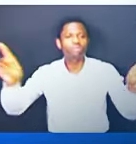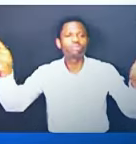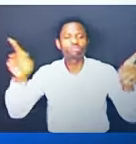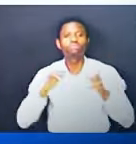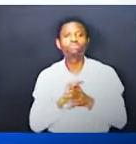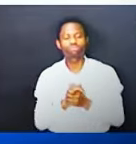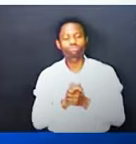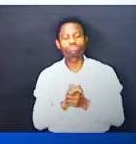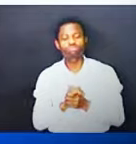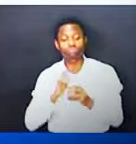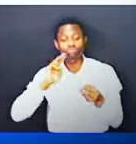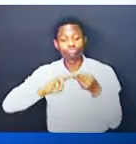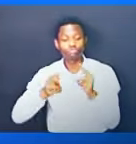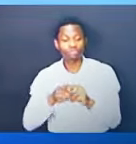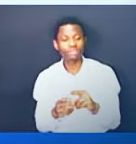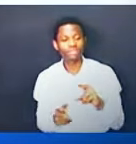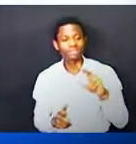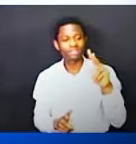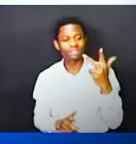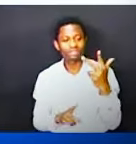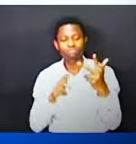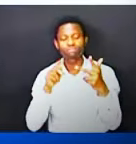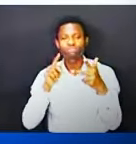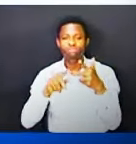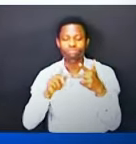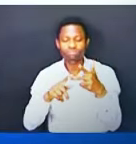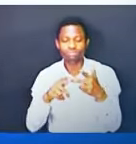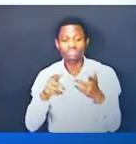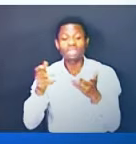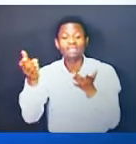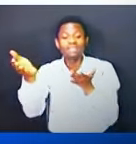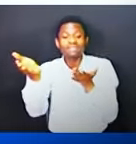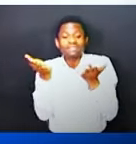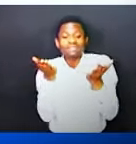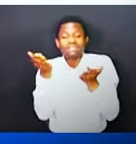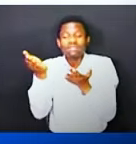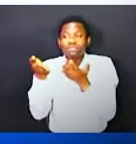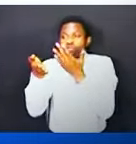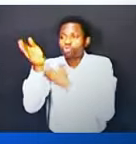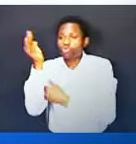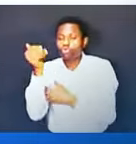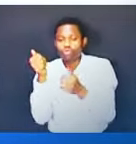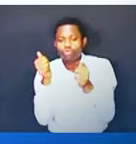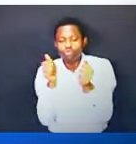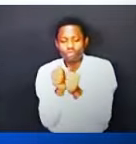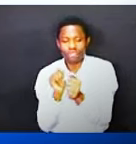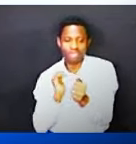Number 3, serving God with our possessions.